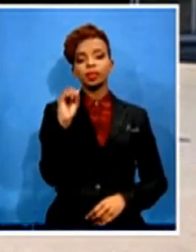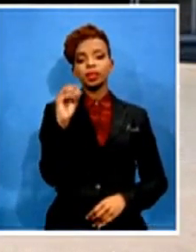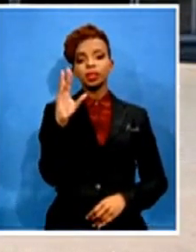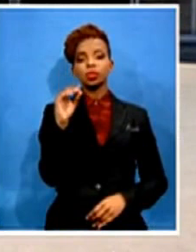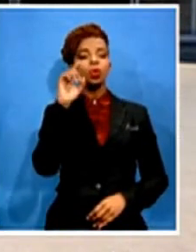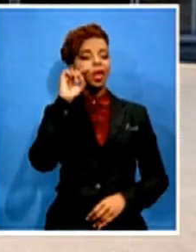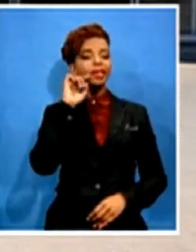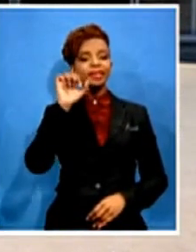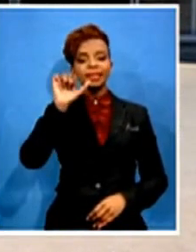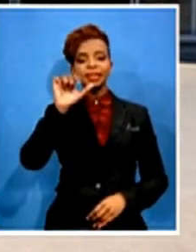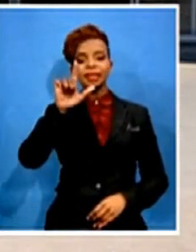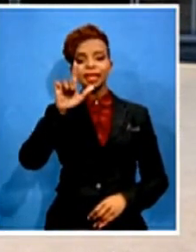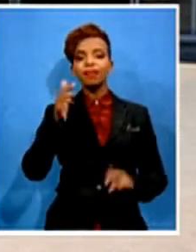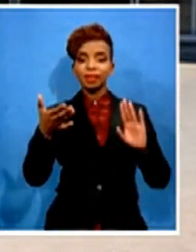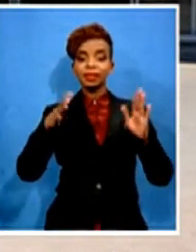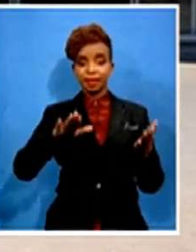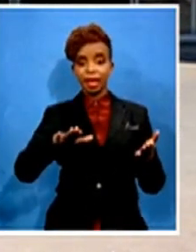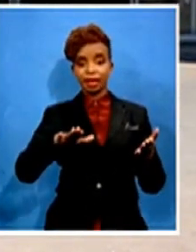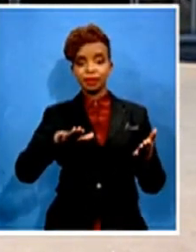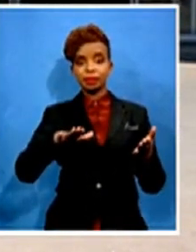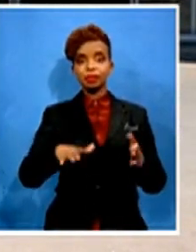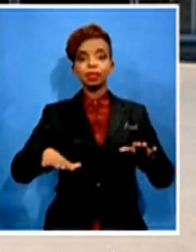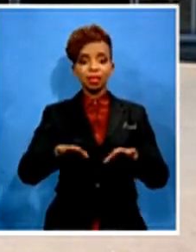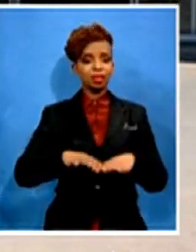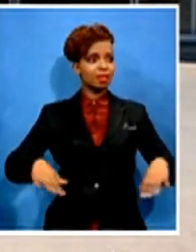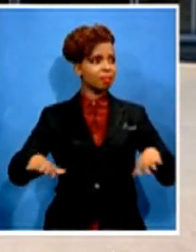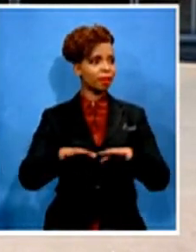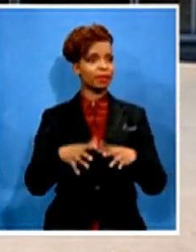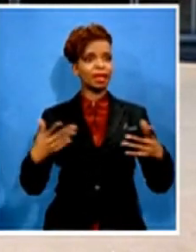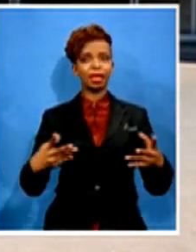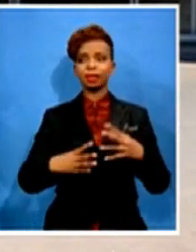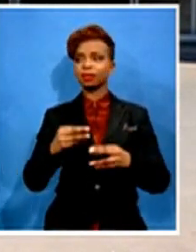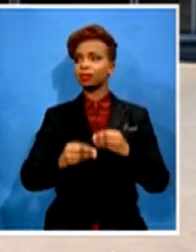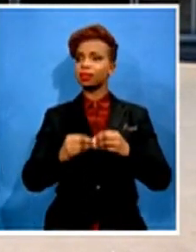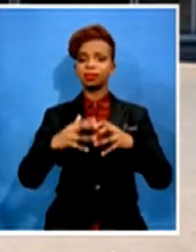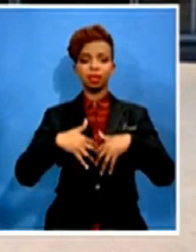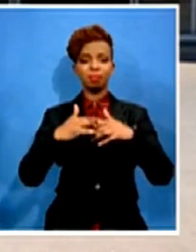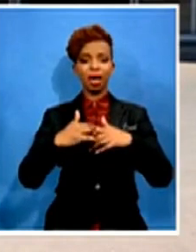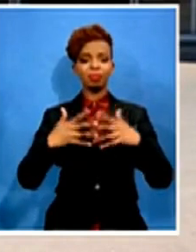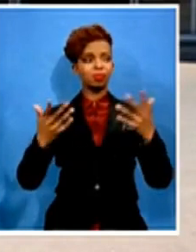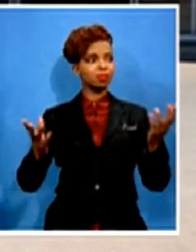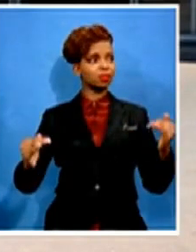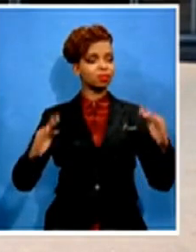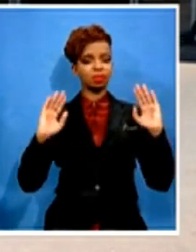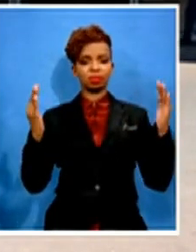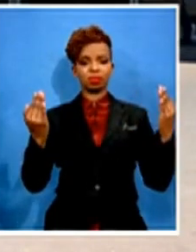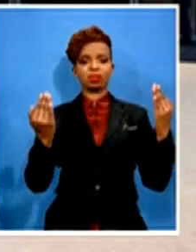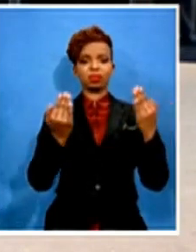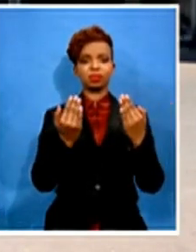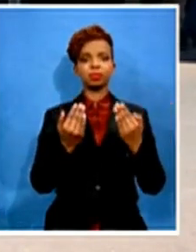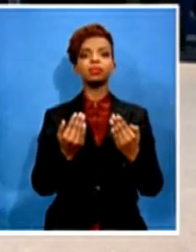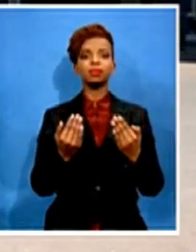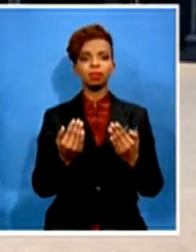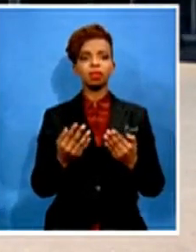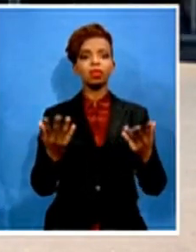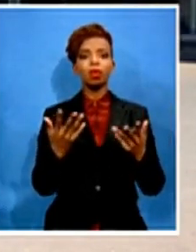roughly put together, Desiree, as we hear that it was roughly put together with tent material where not enough heat was